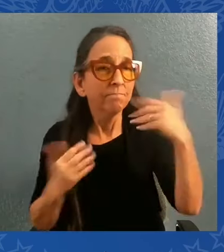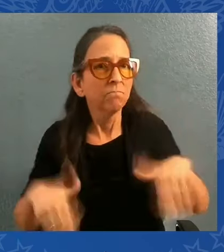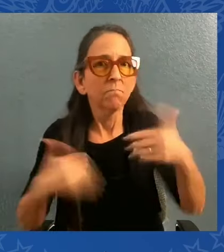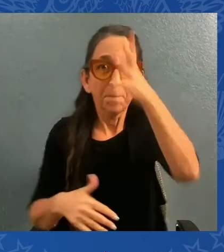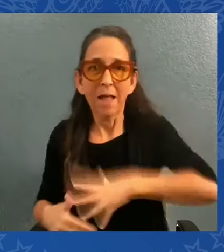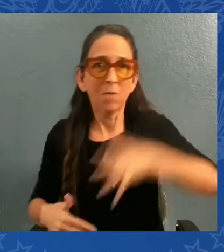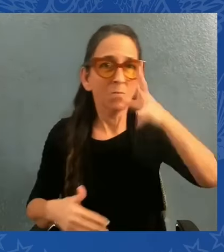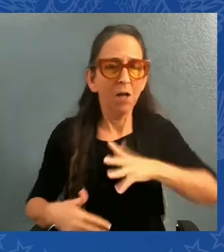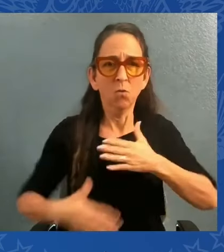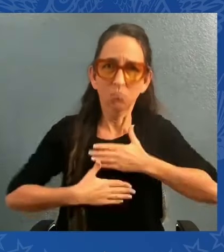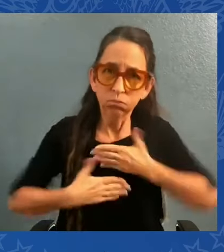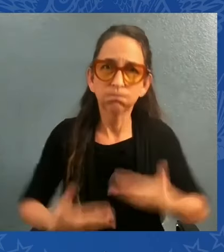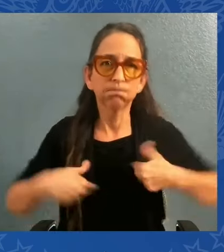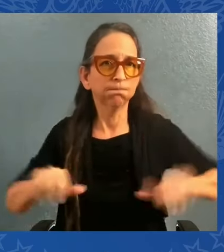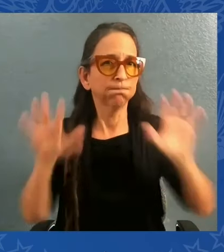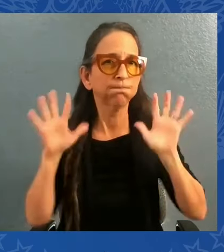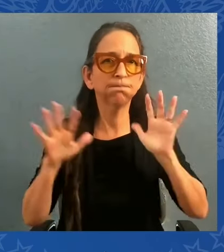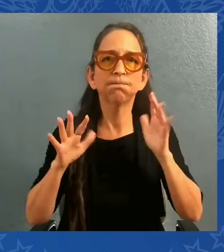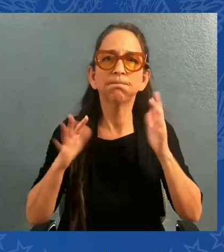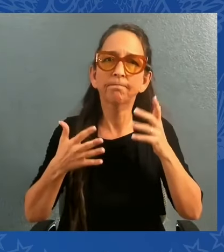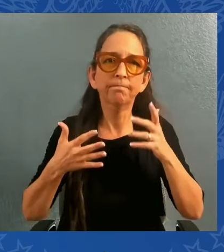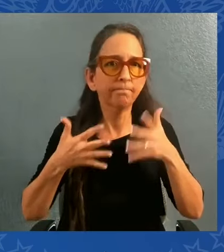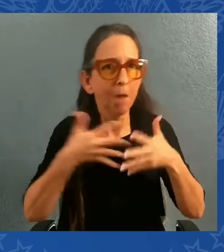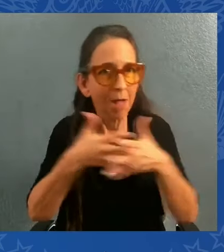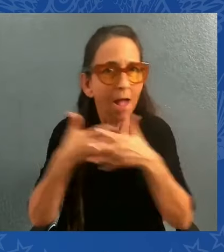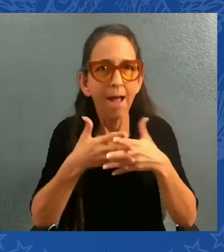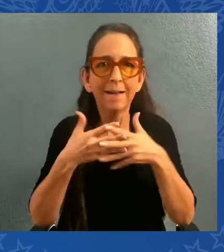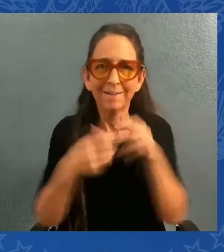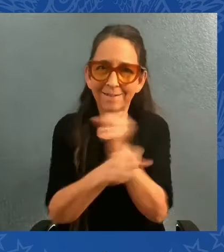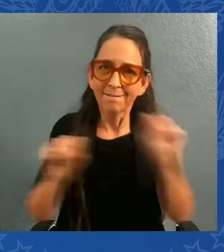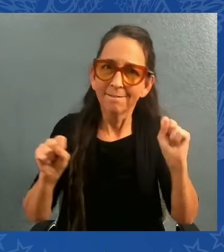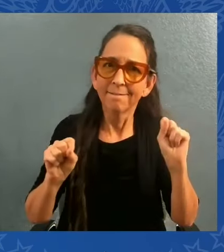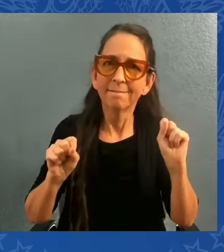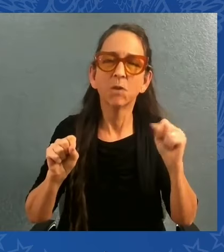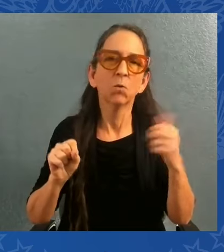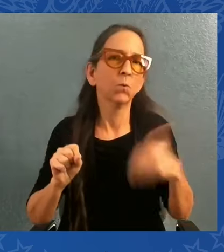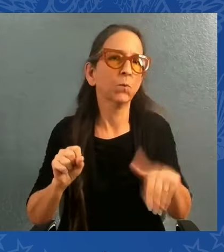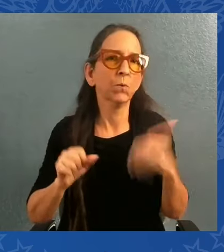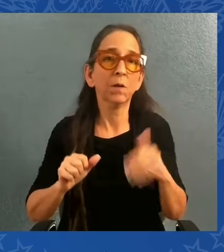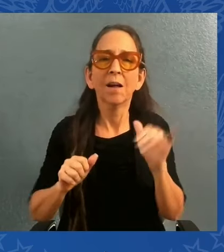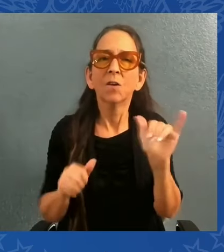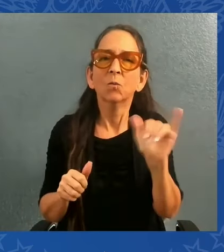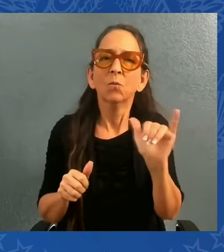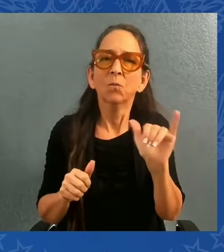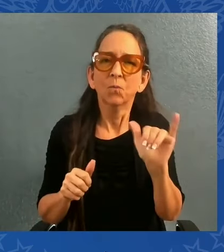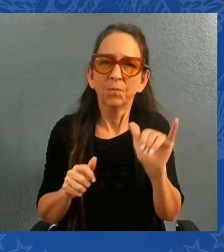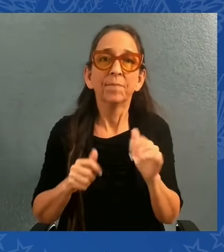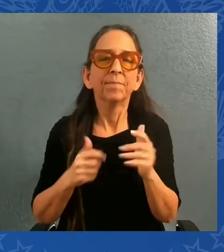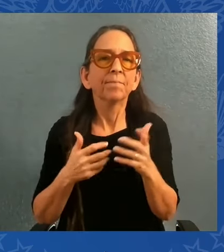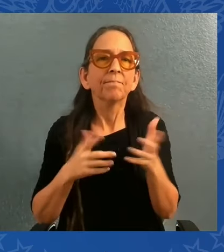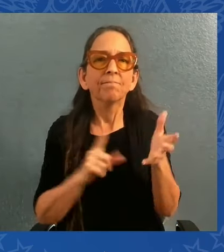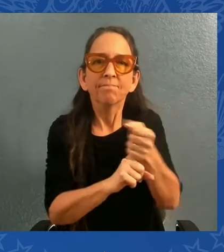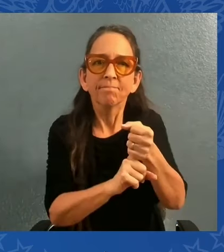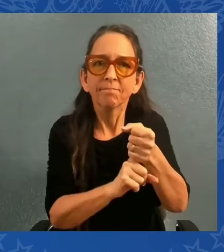decision after we'd gotten bin Laden whether to end our longest war in history in Afghanistan.